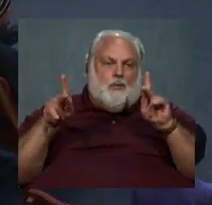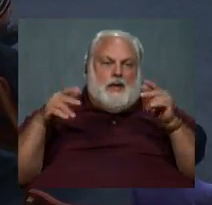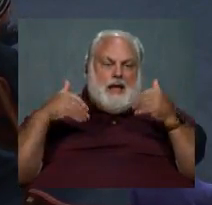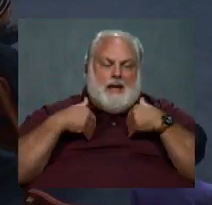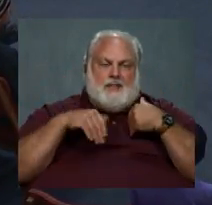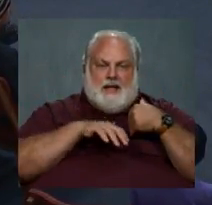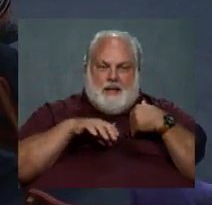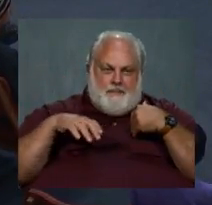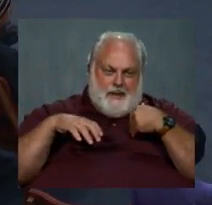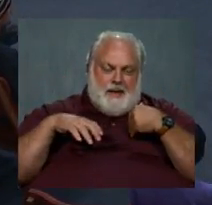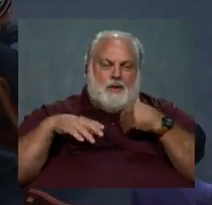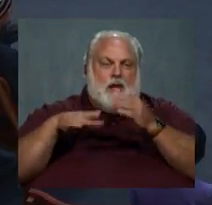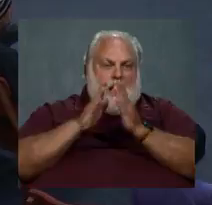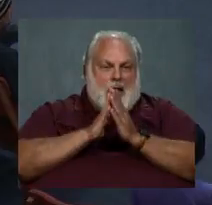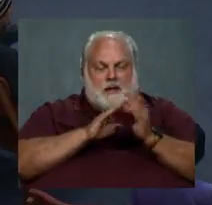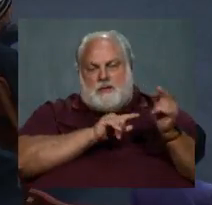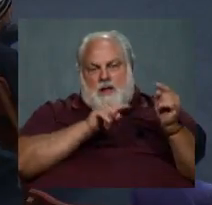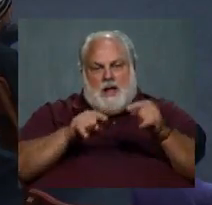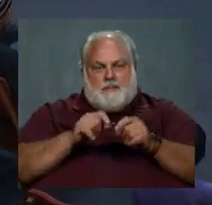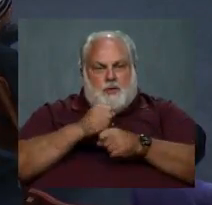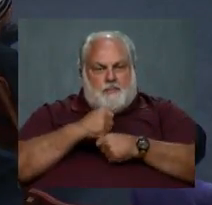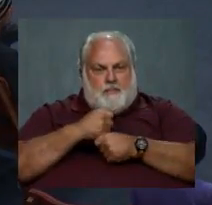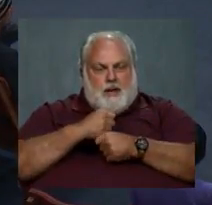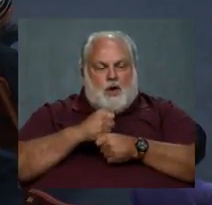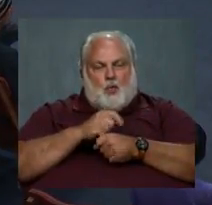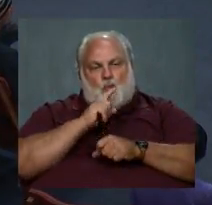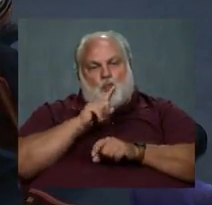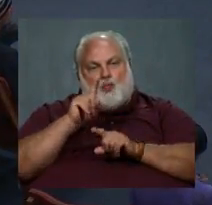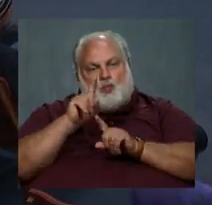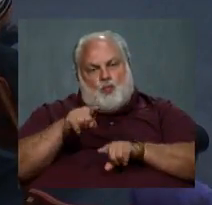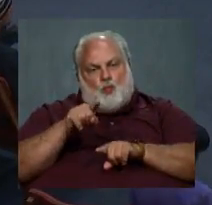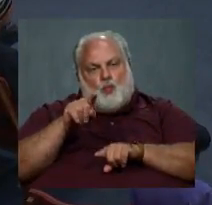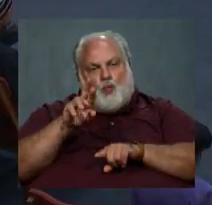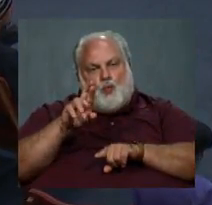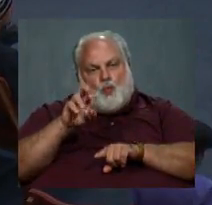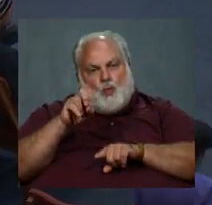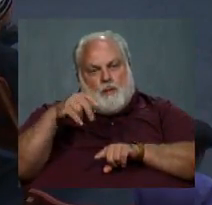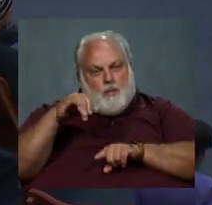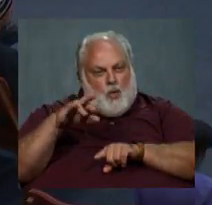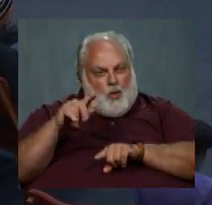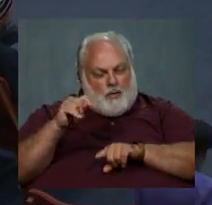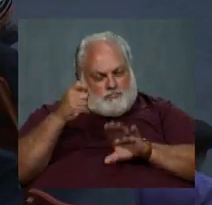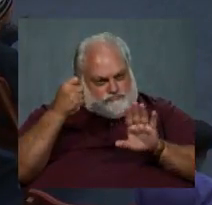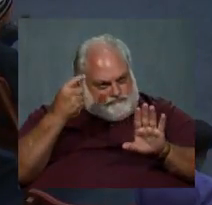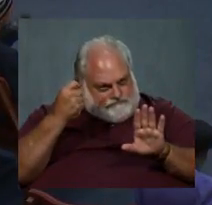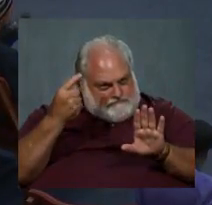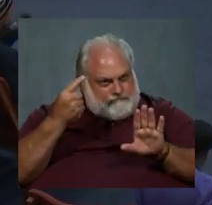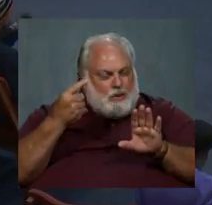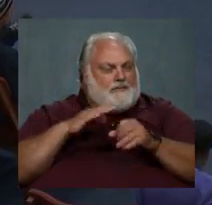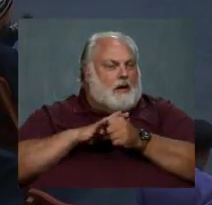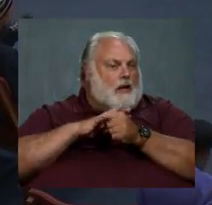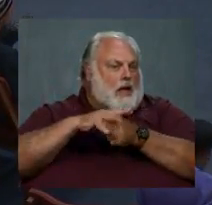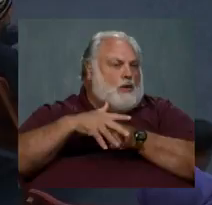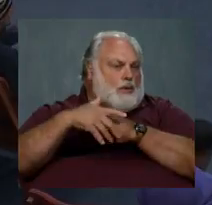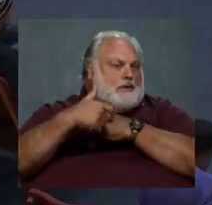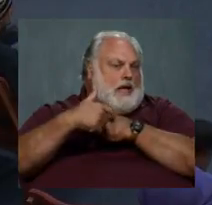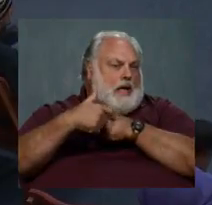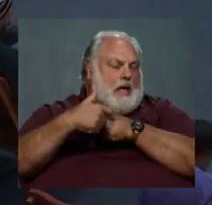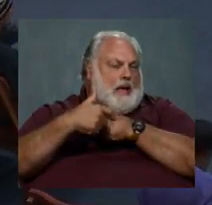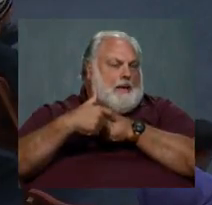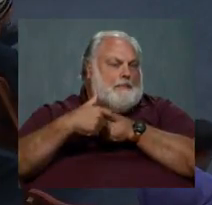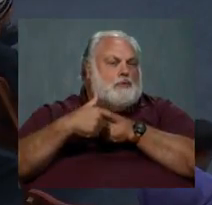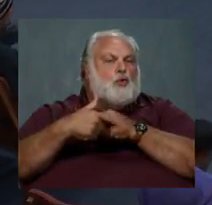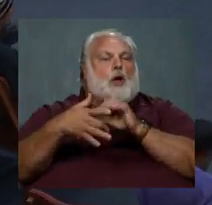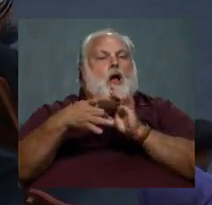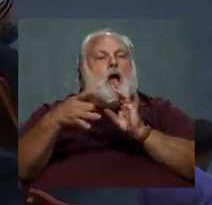this committee which was asked to make a report, and so with all due respect to our procedures, you'll be given adequate time to be able